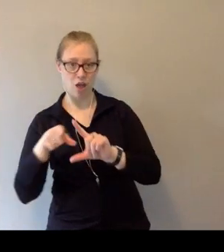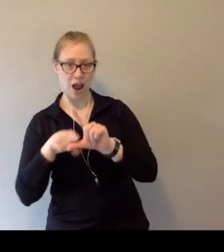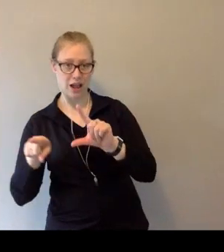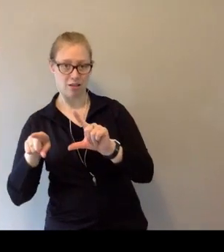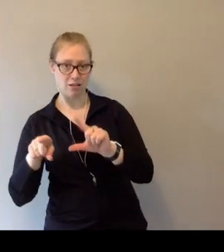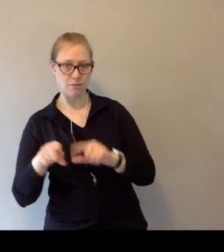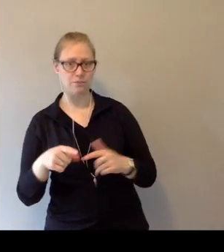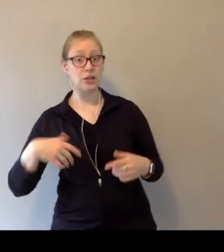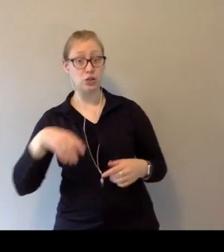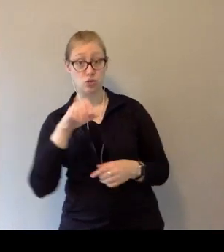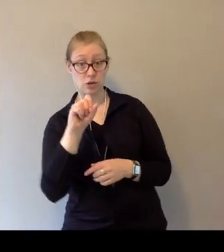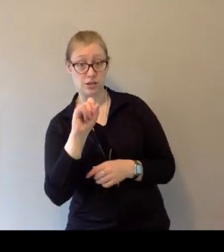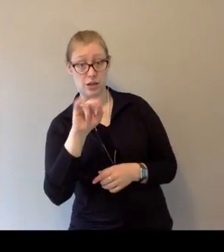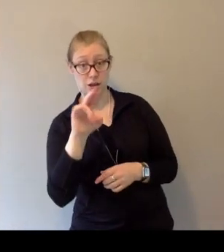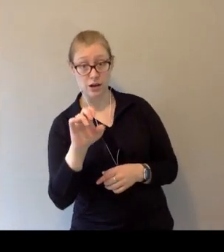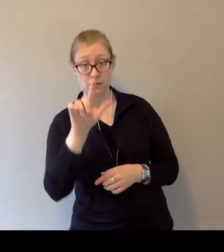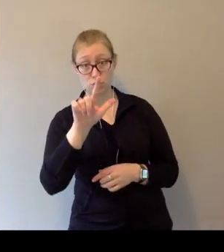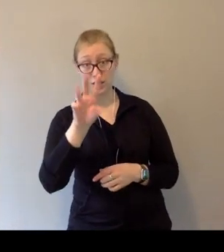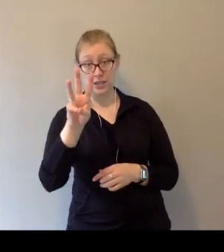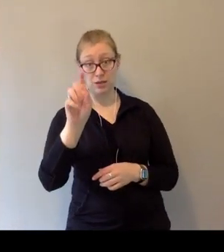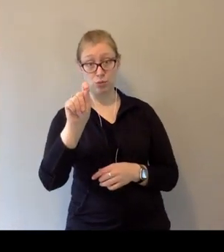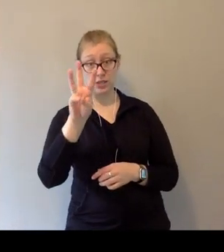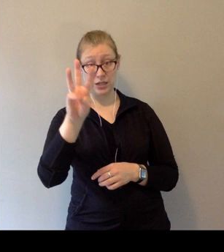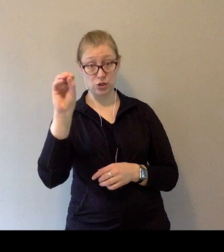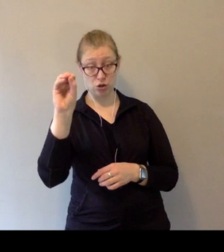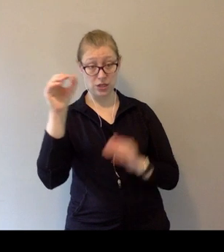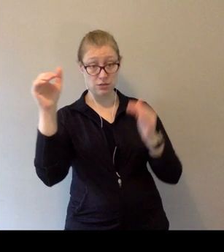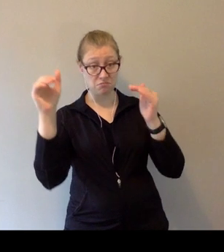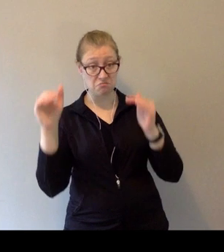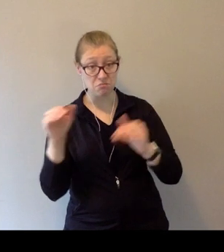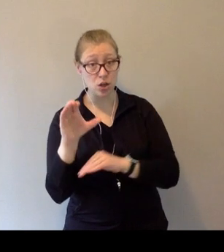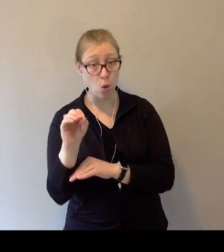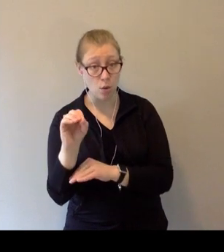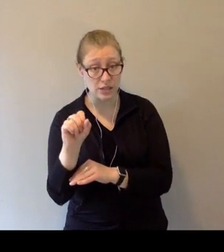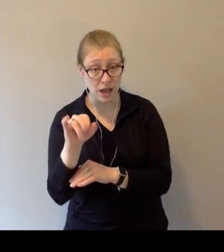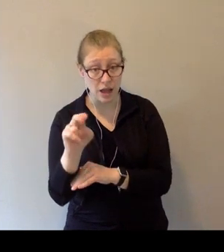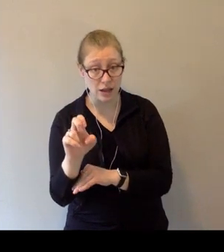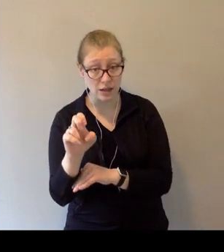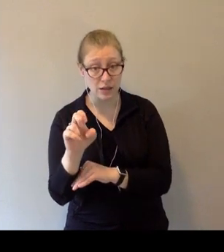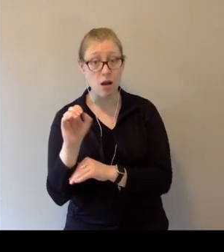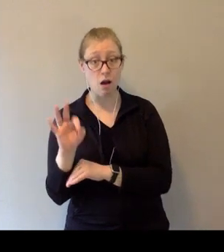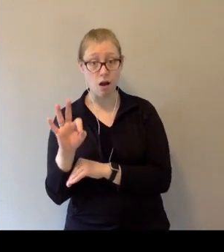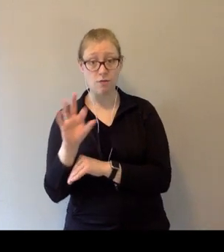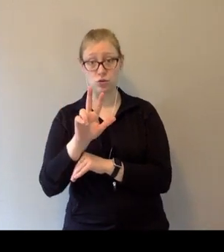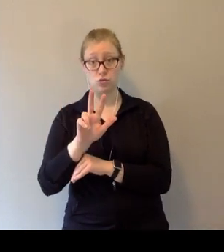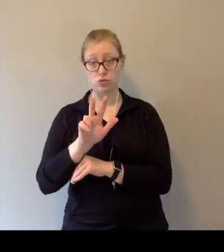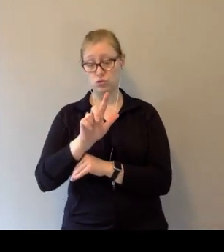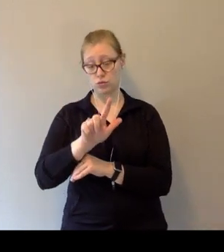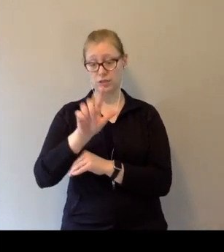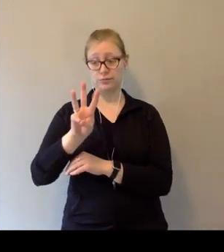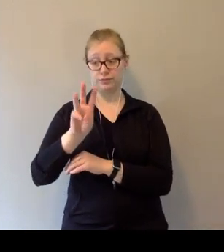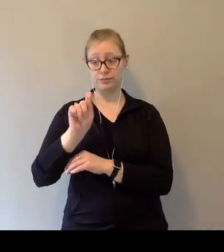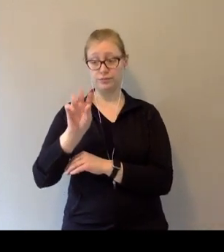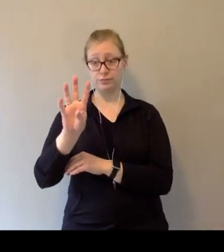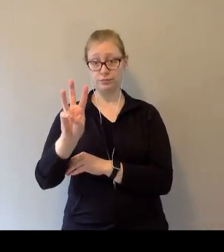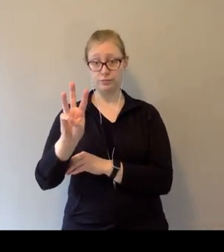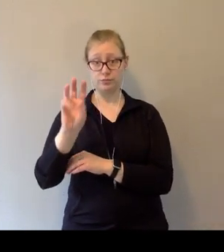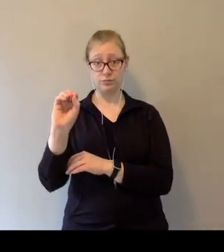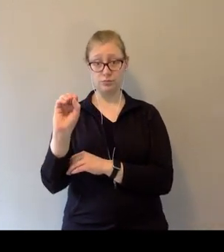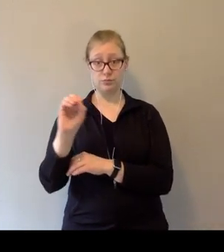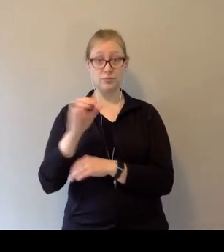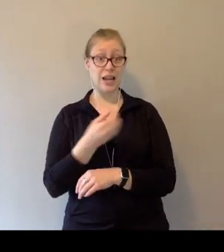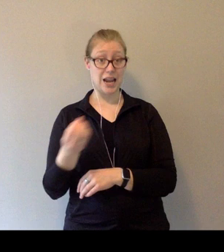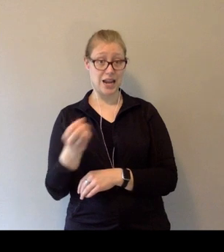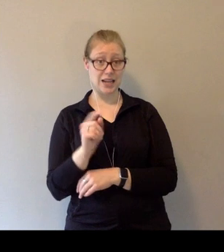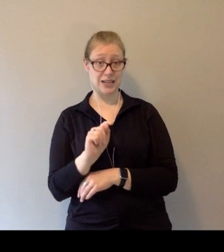of 26.6 degrees, the cosine of 26.6 degrees, and the tangent